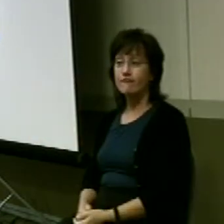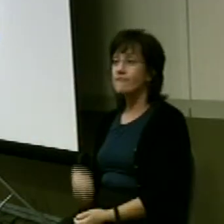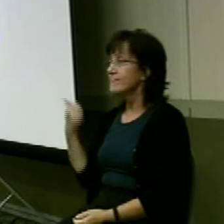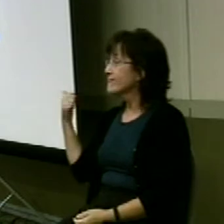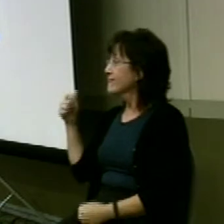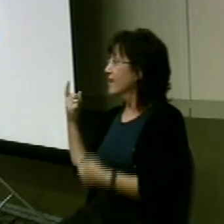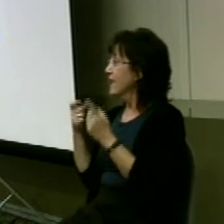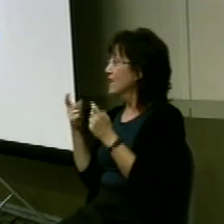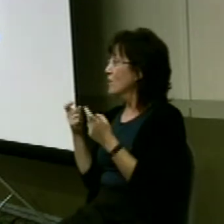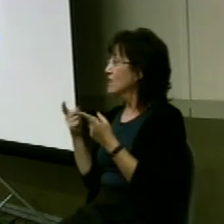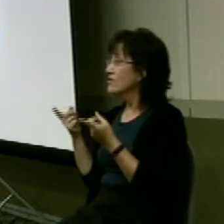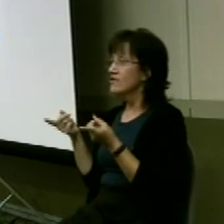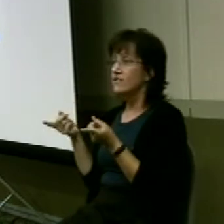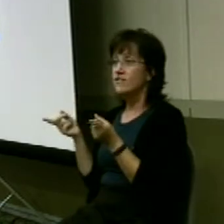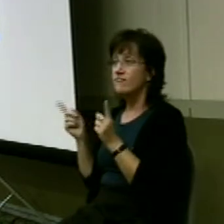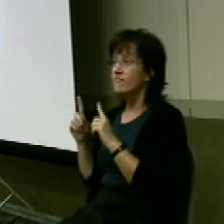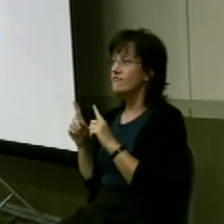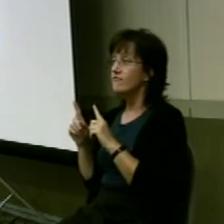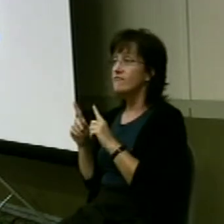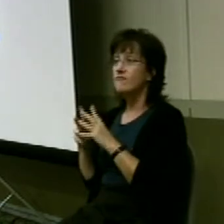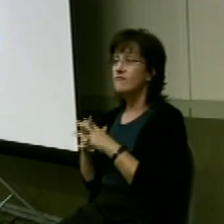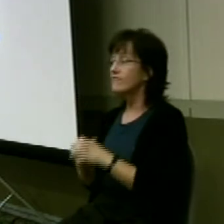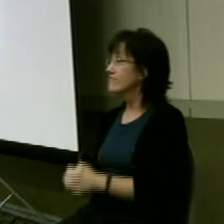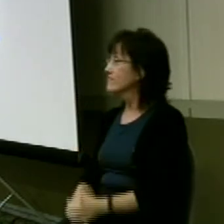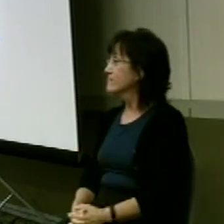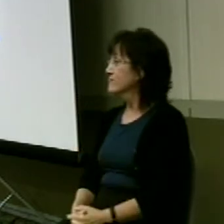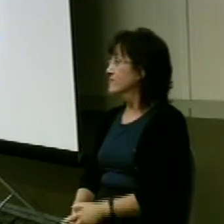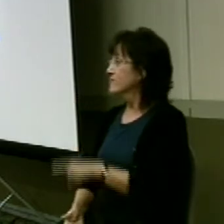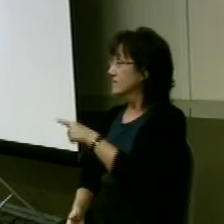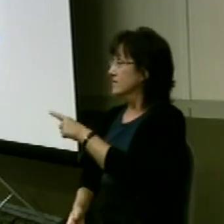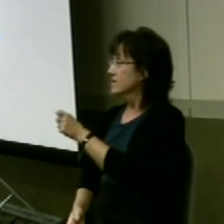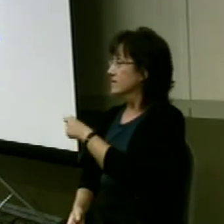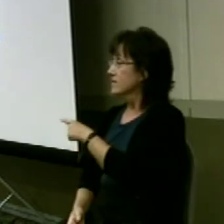potential. Does anybody have any questions for